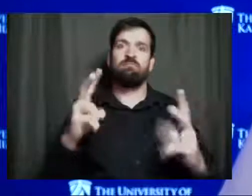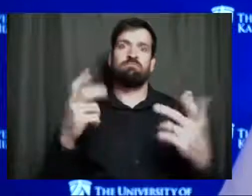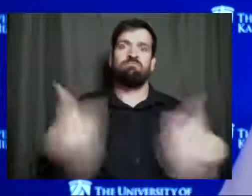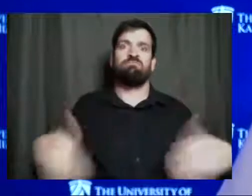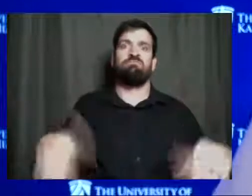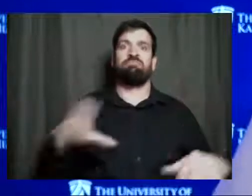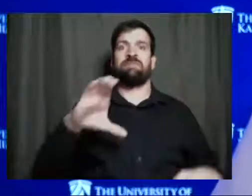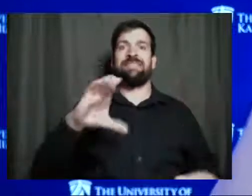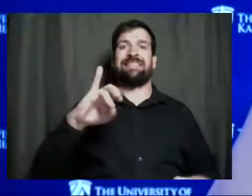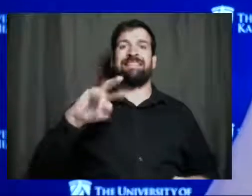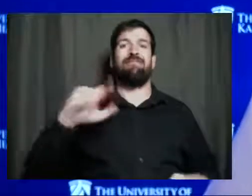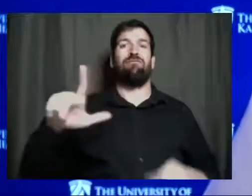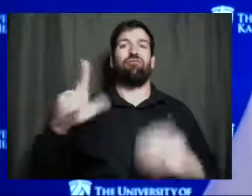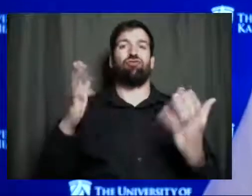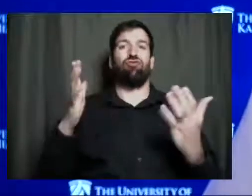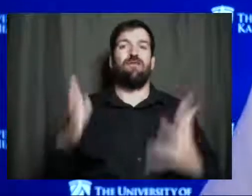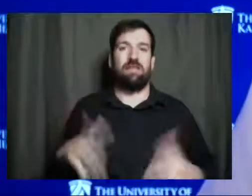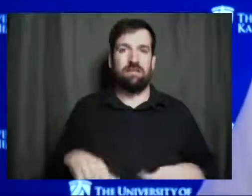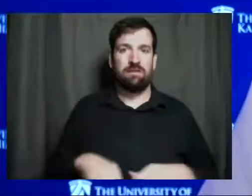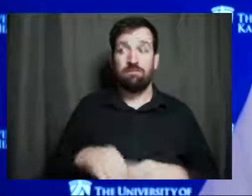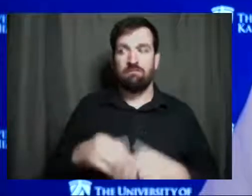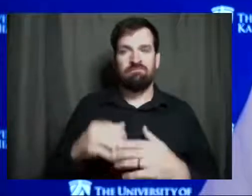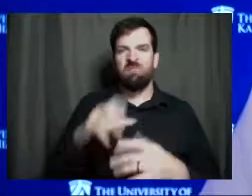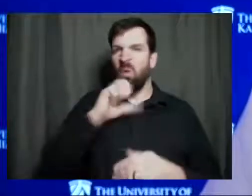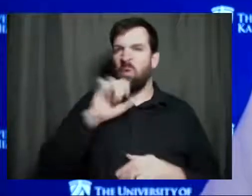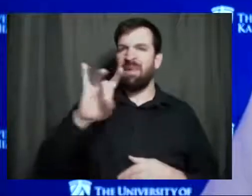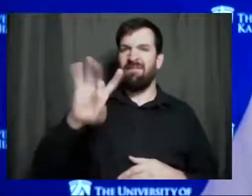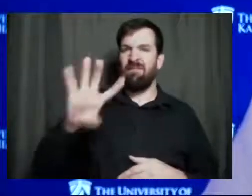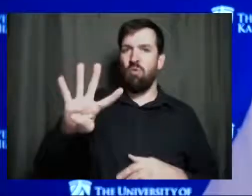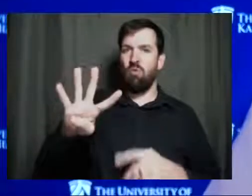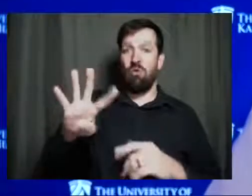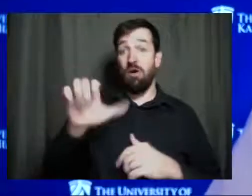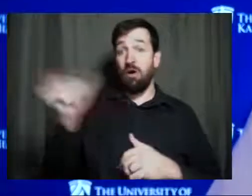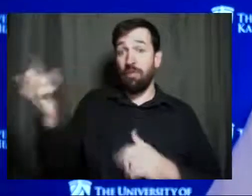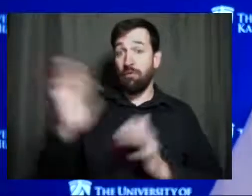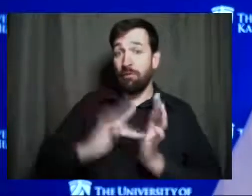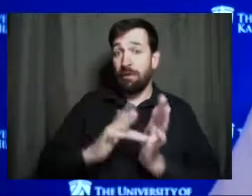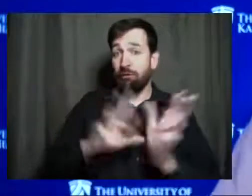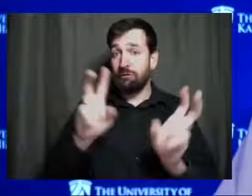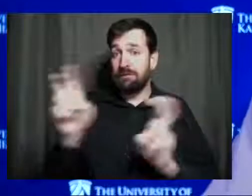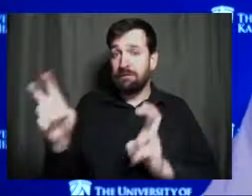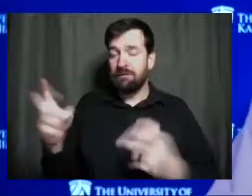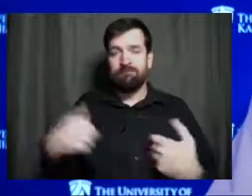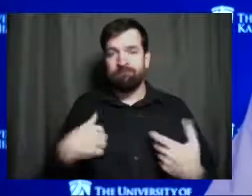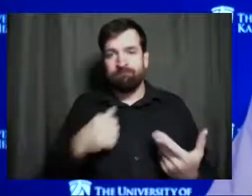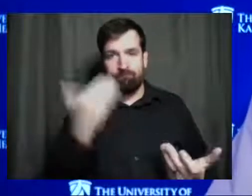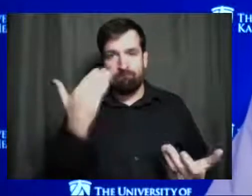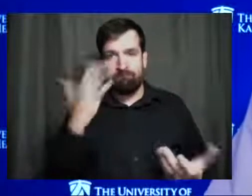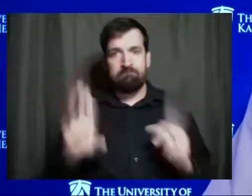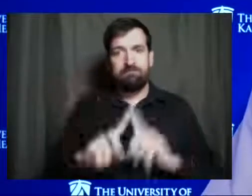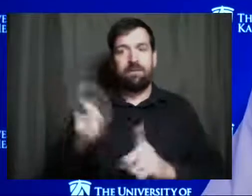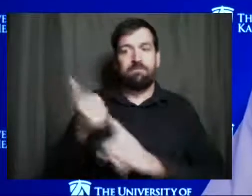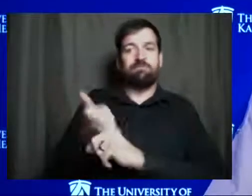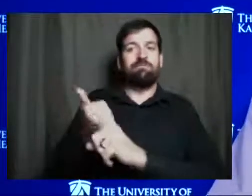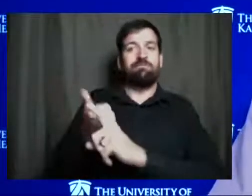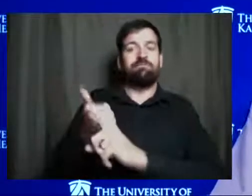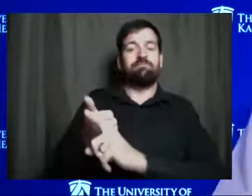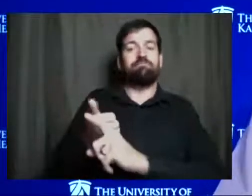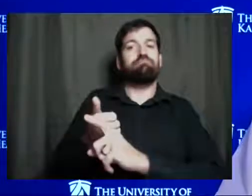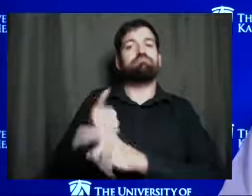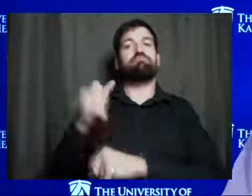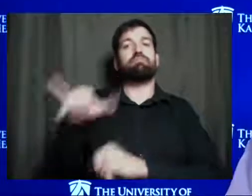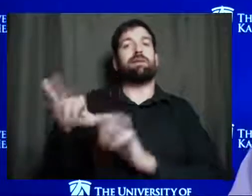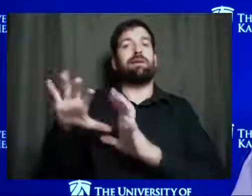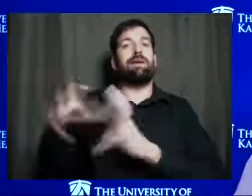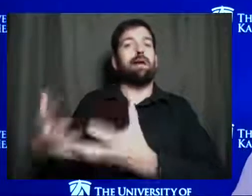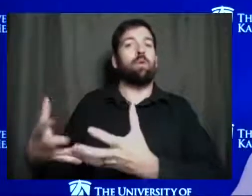also 84. Don't know any of his underlying medical conditions. So he would have been in that that category